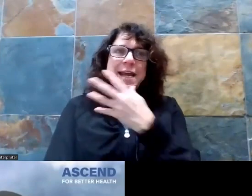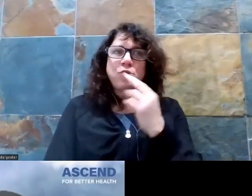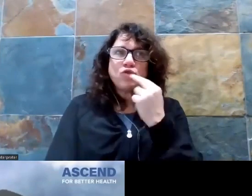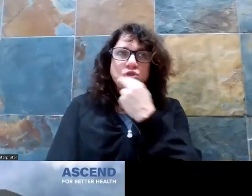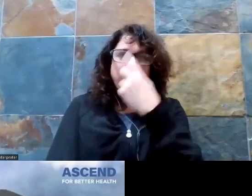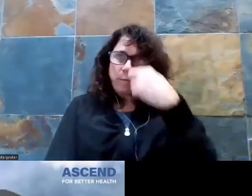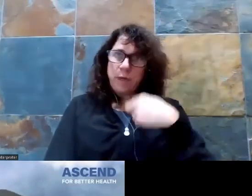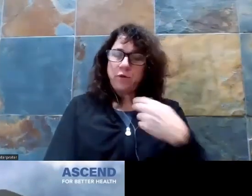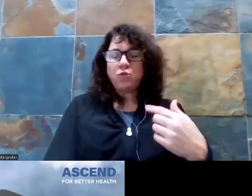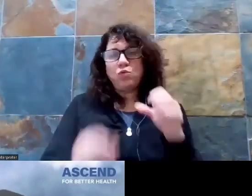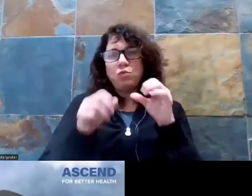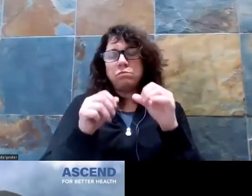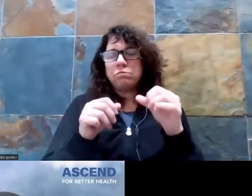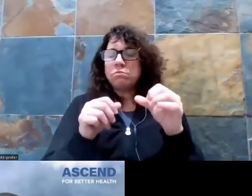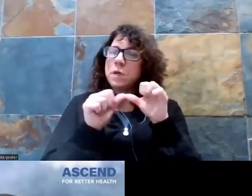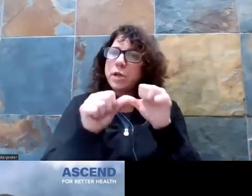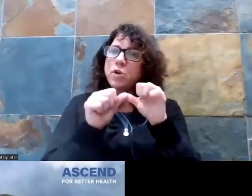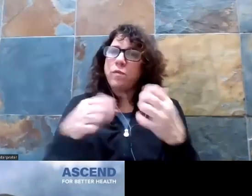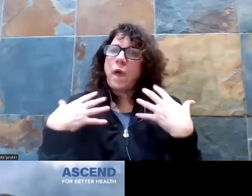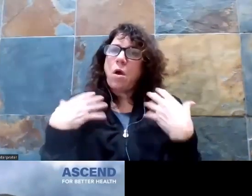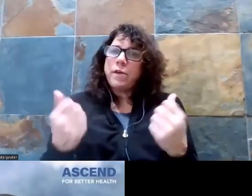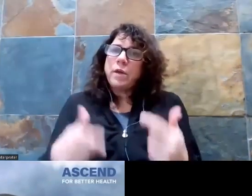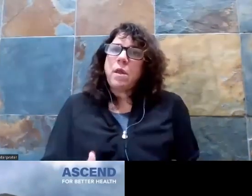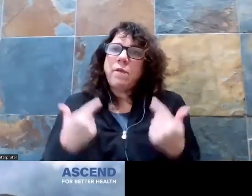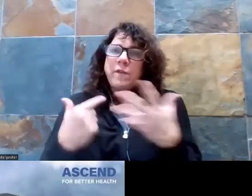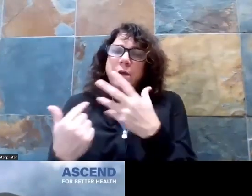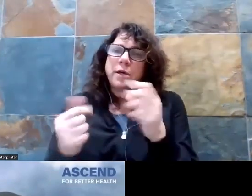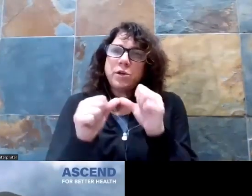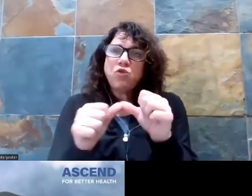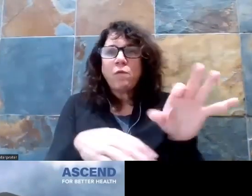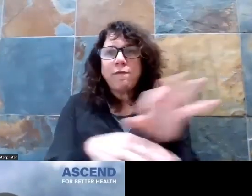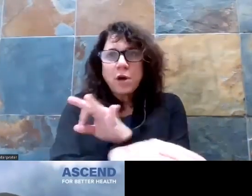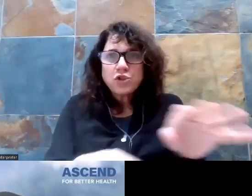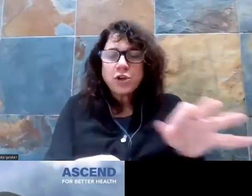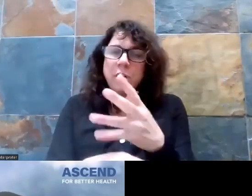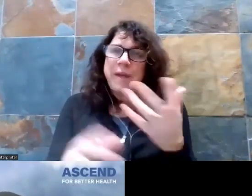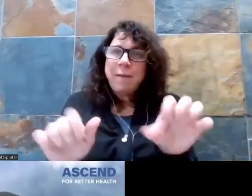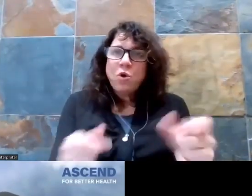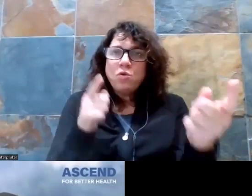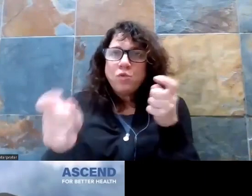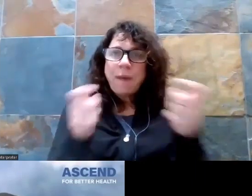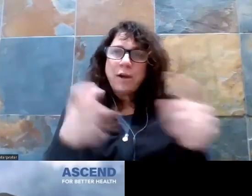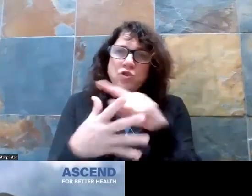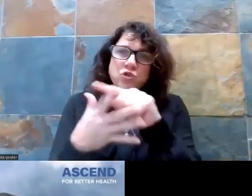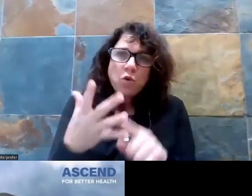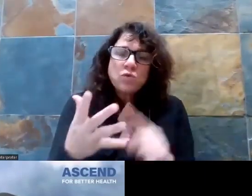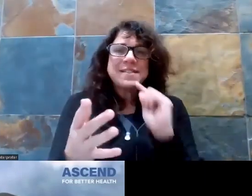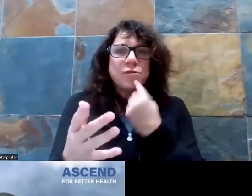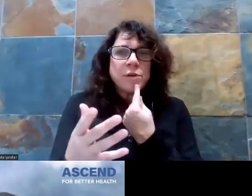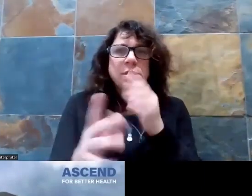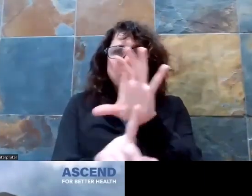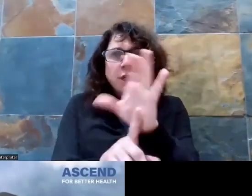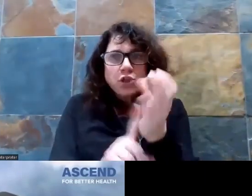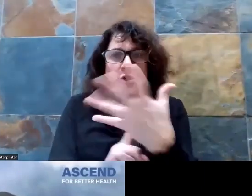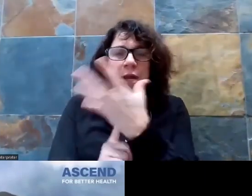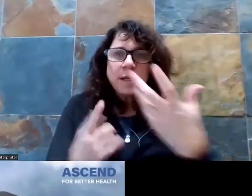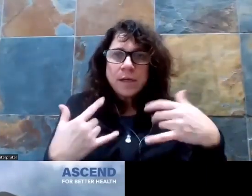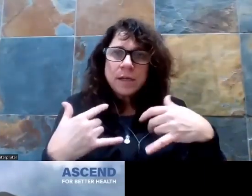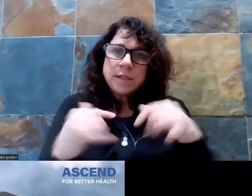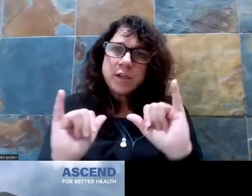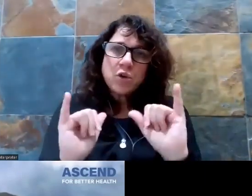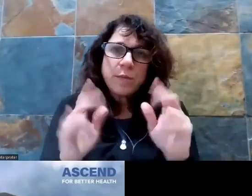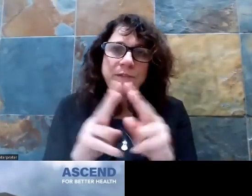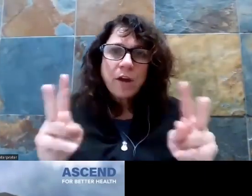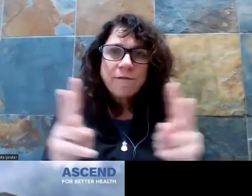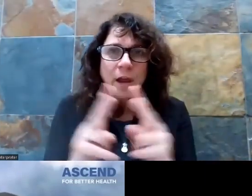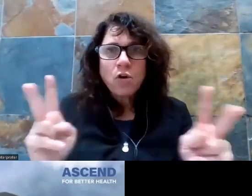have a healthy life, to be able to function and to be able to manage those chronic conditions and still be very,